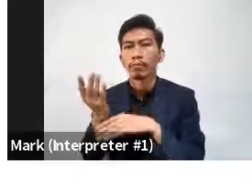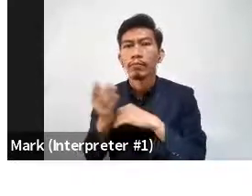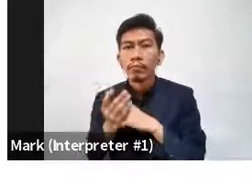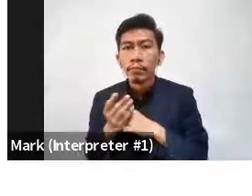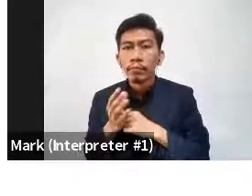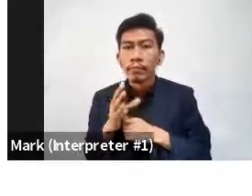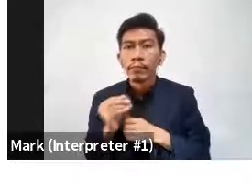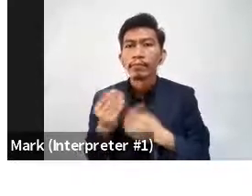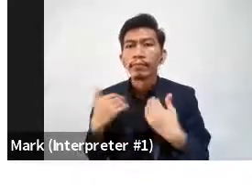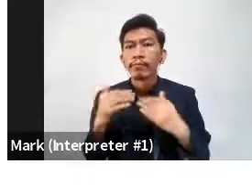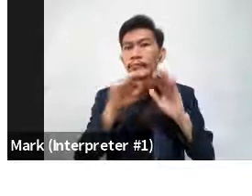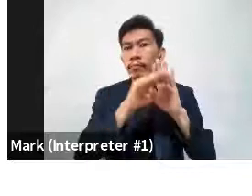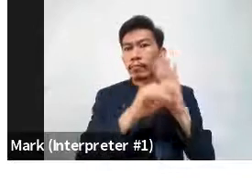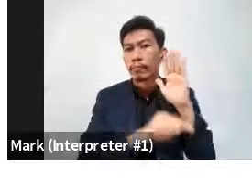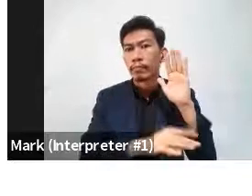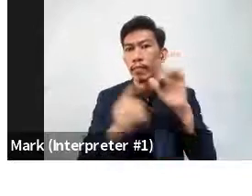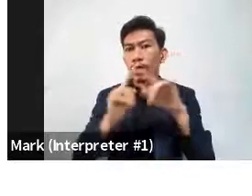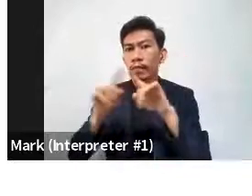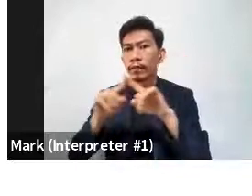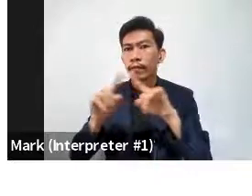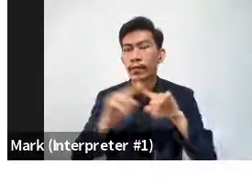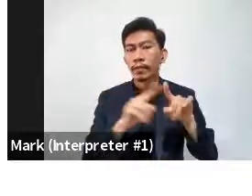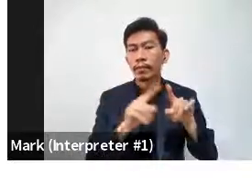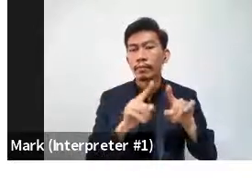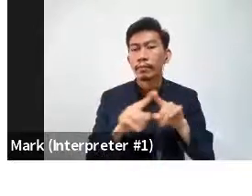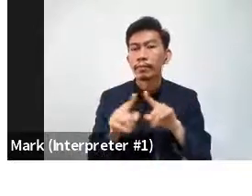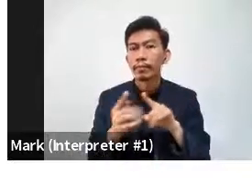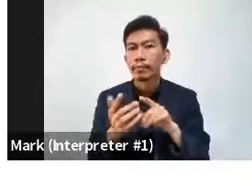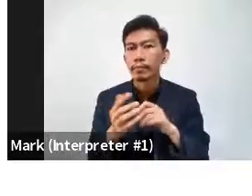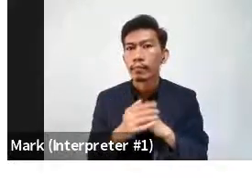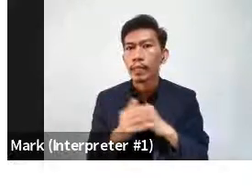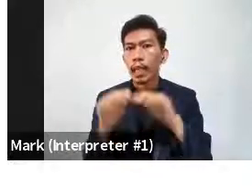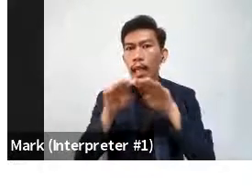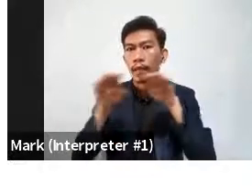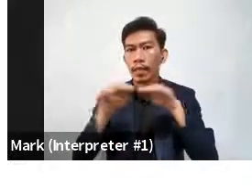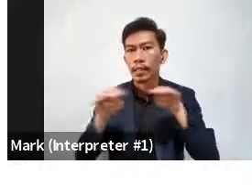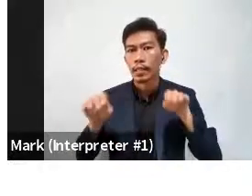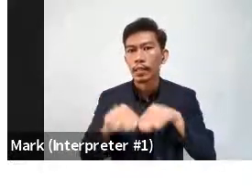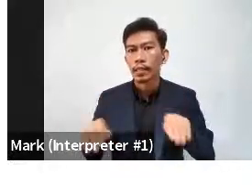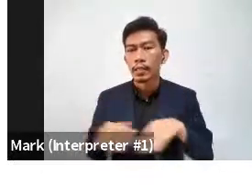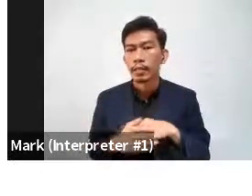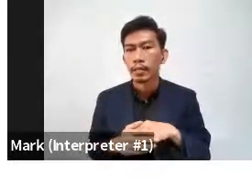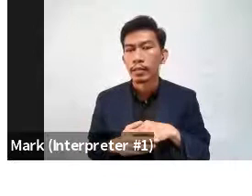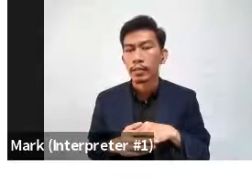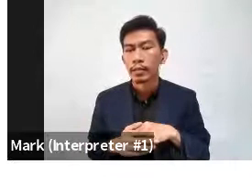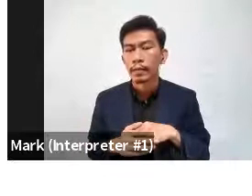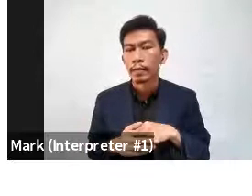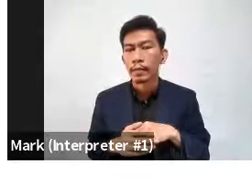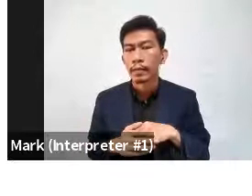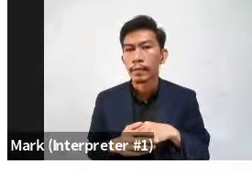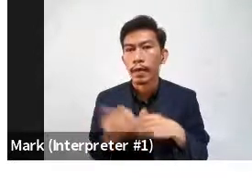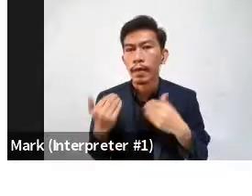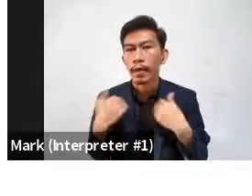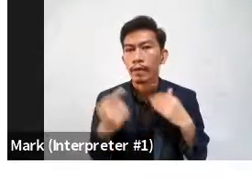levels of hospitals. I'll just share my PowerPoint because of time limitation. We also have here how